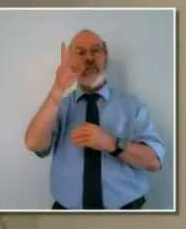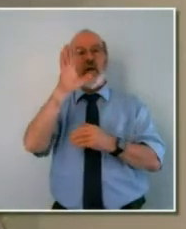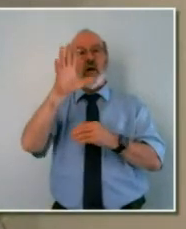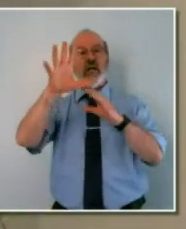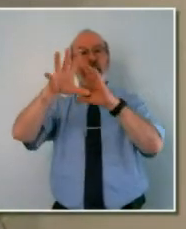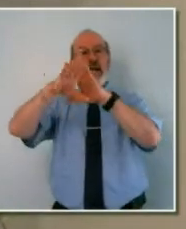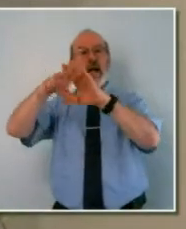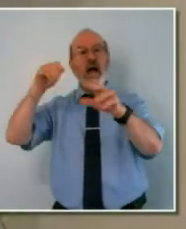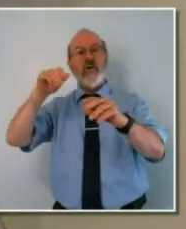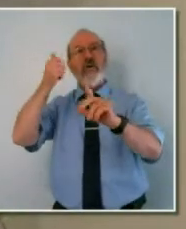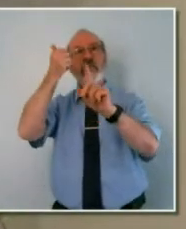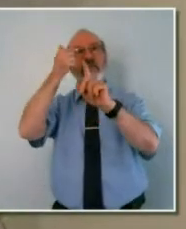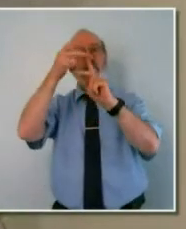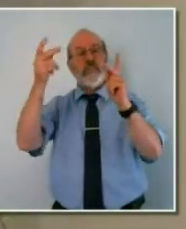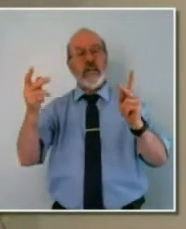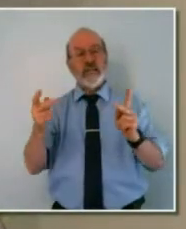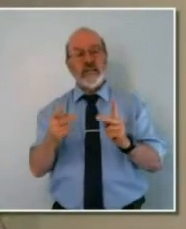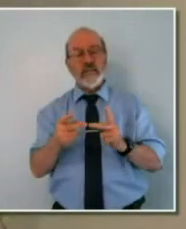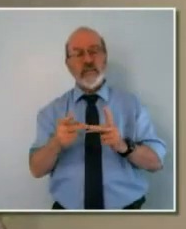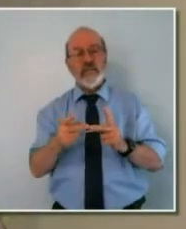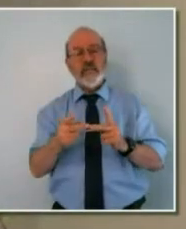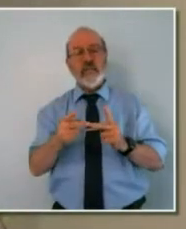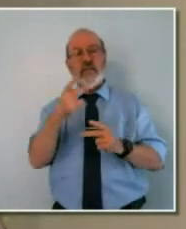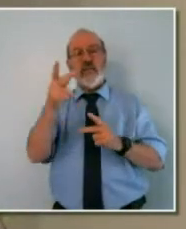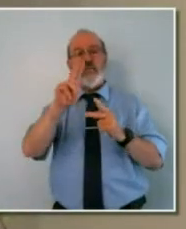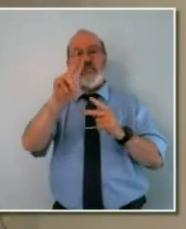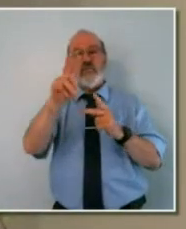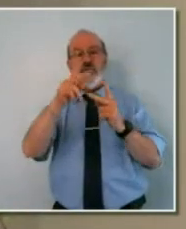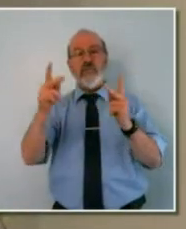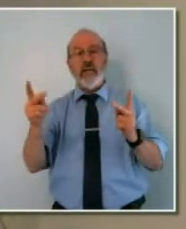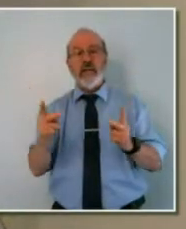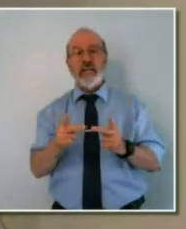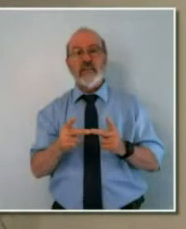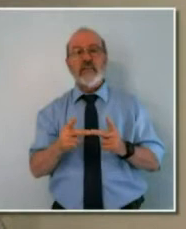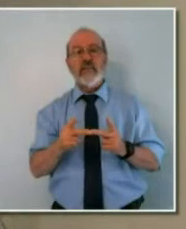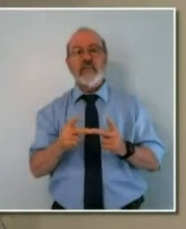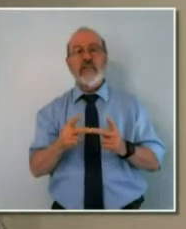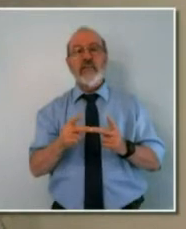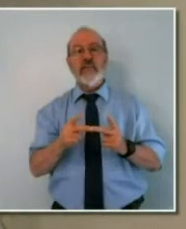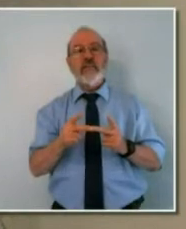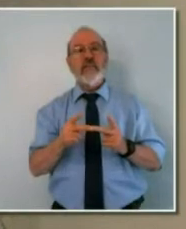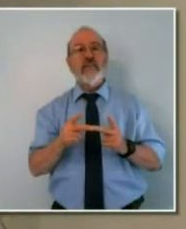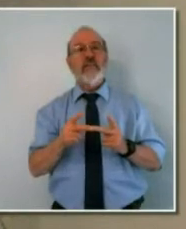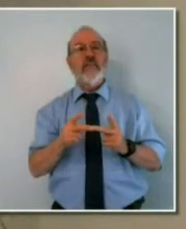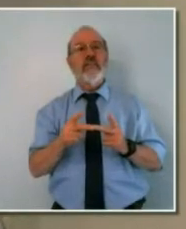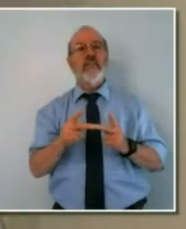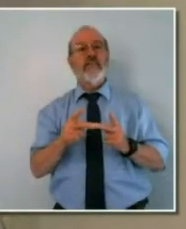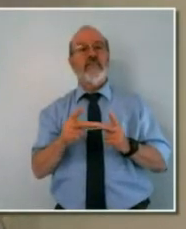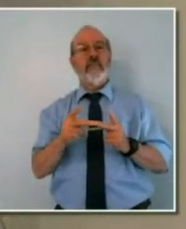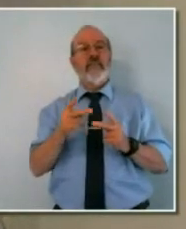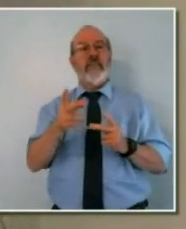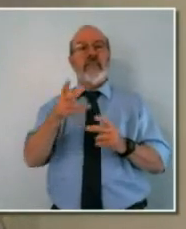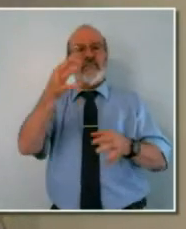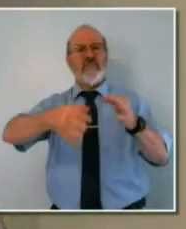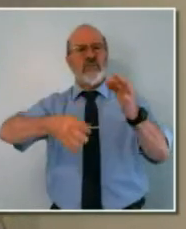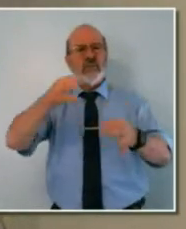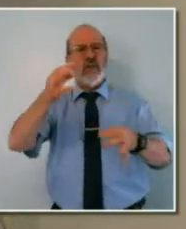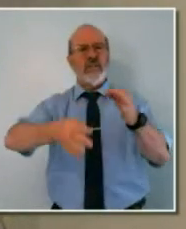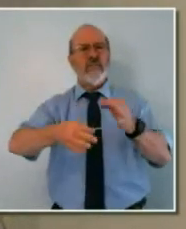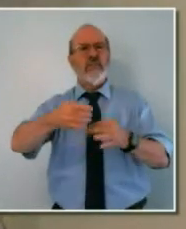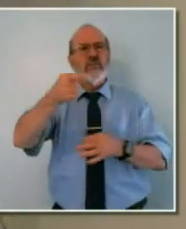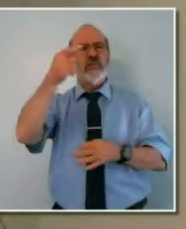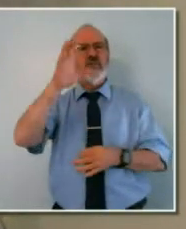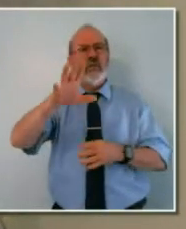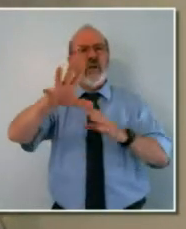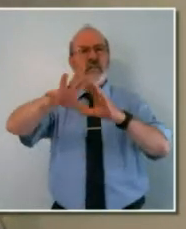cometh out of his place. And in those two places, it is in the context of judgment. So God is coming out